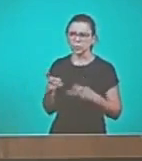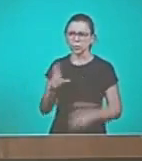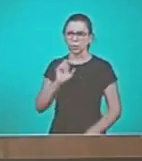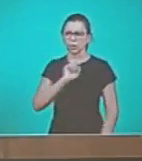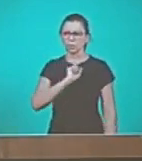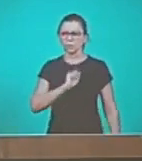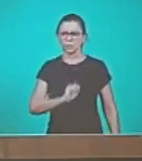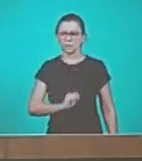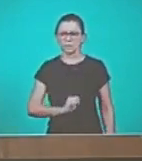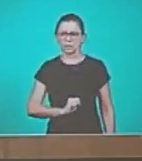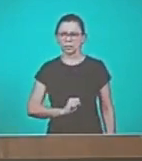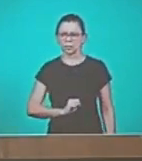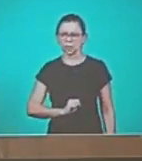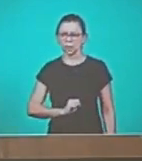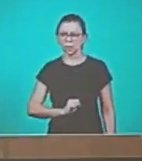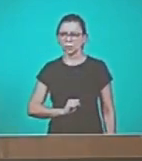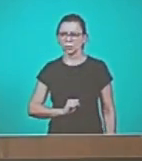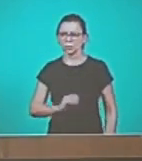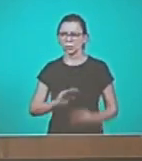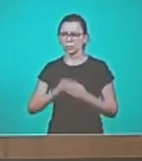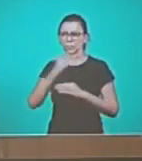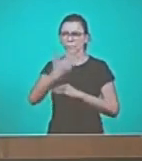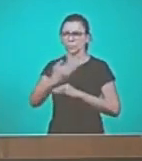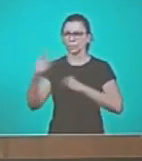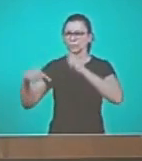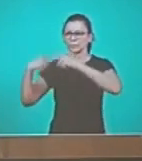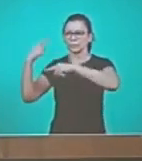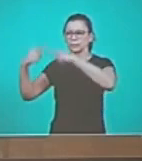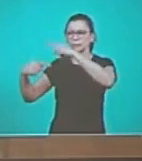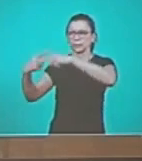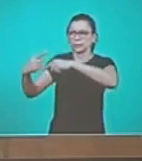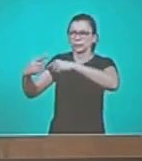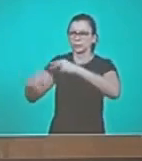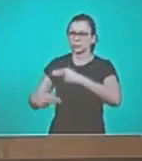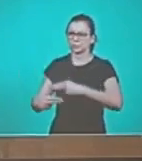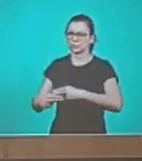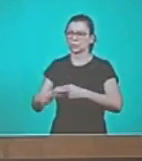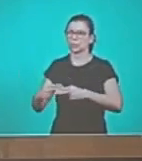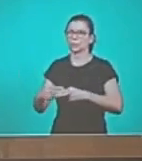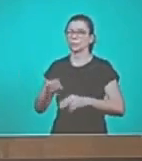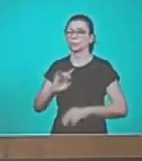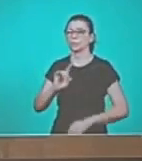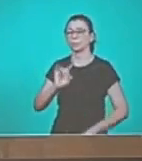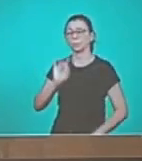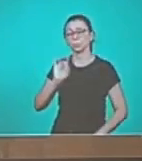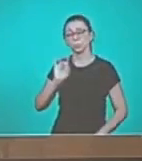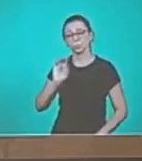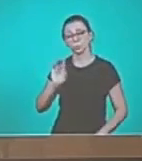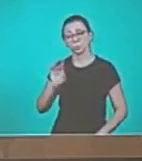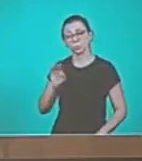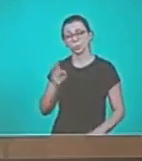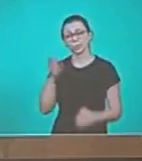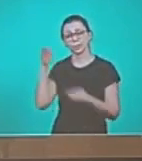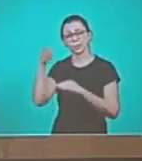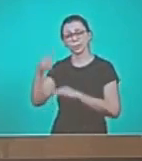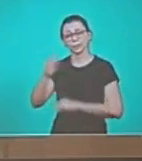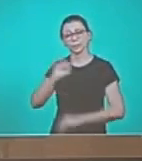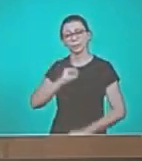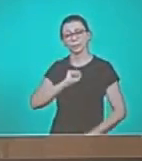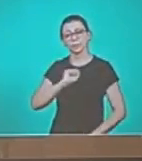that there are a couple of priests that became priests that were not part of the lineage